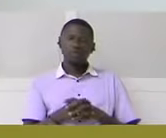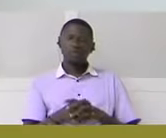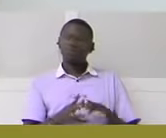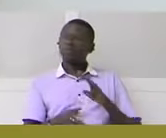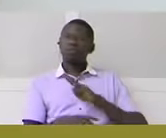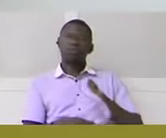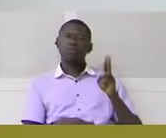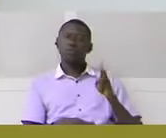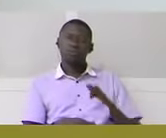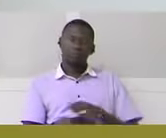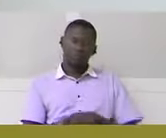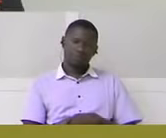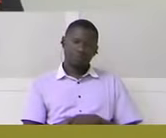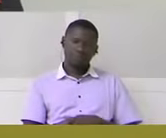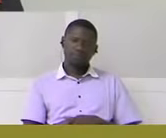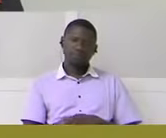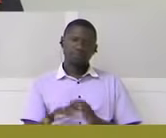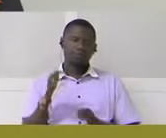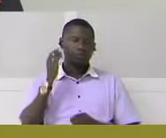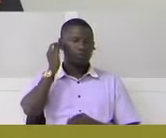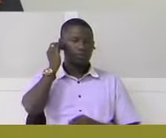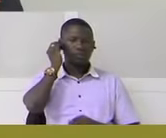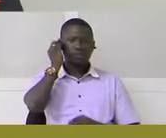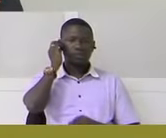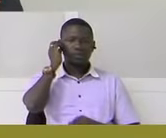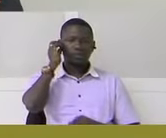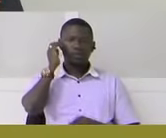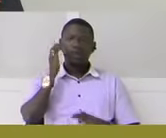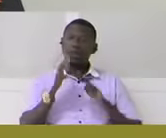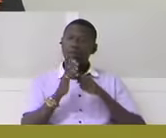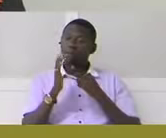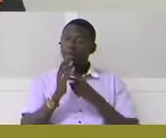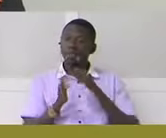No, ma'am. So as far as you know, that never happened?